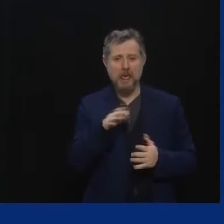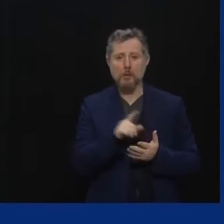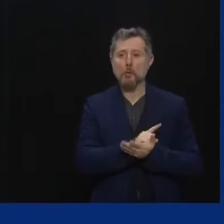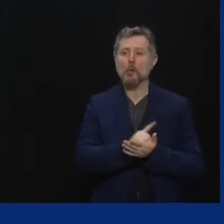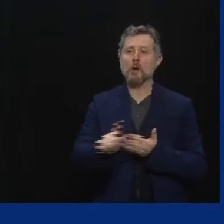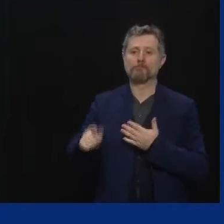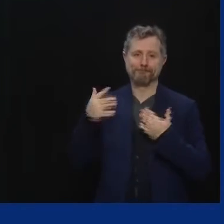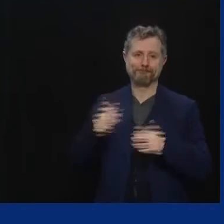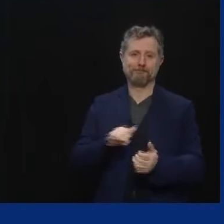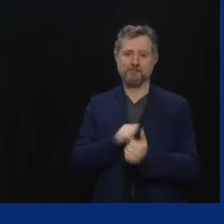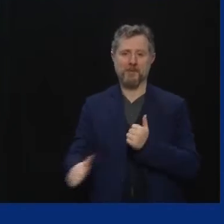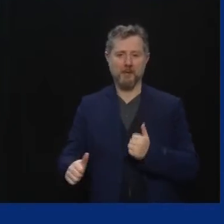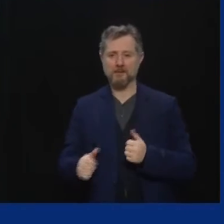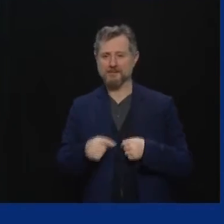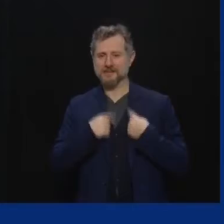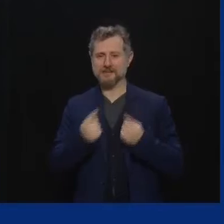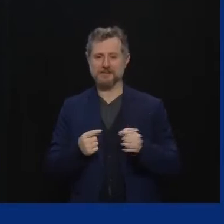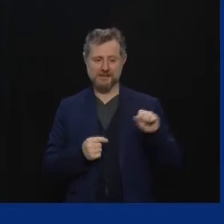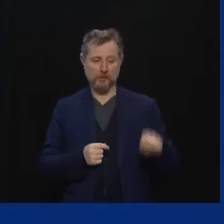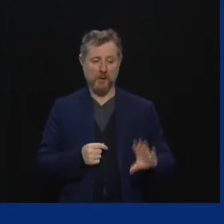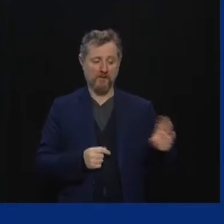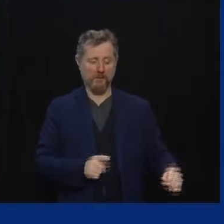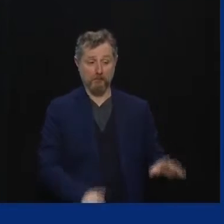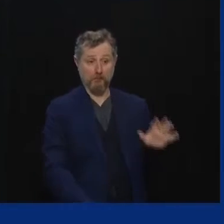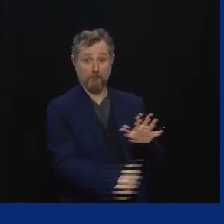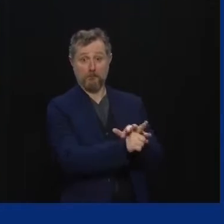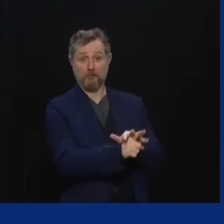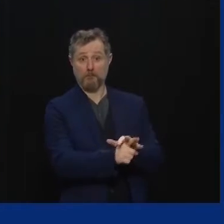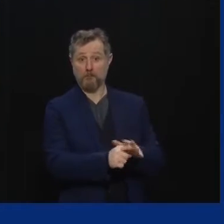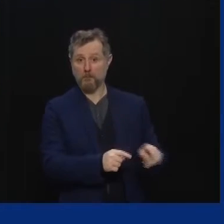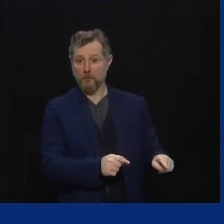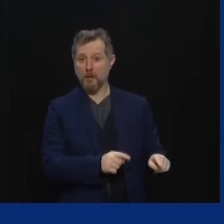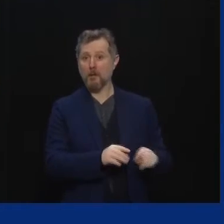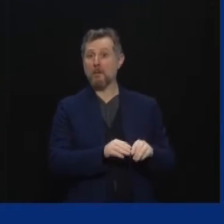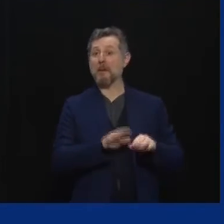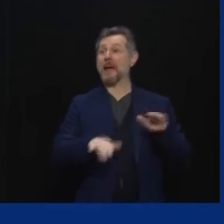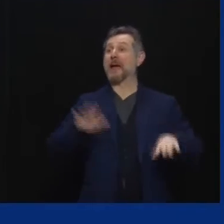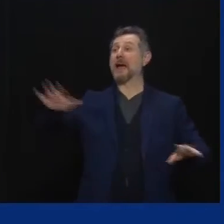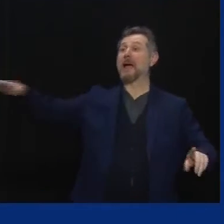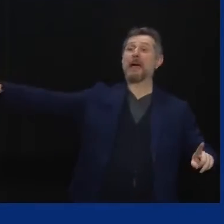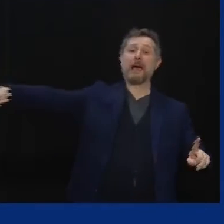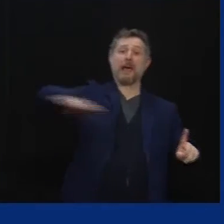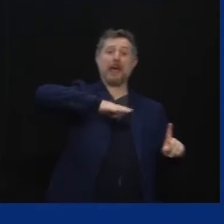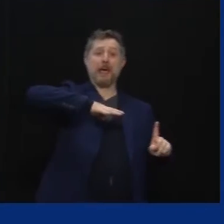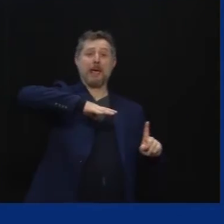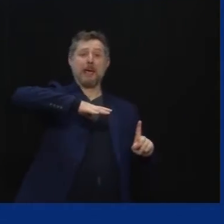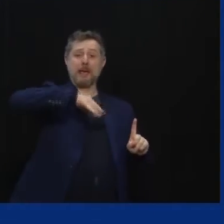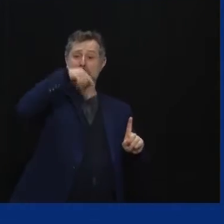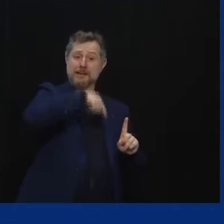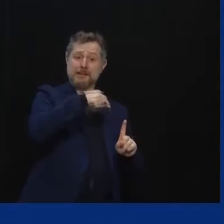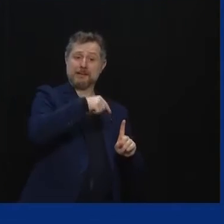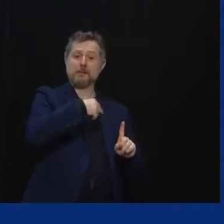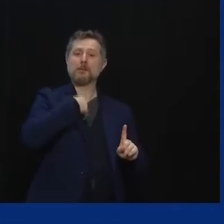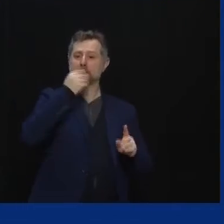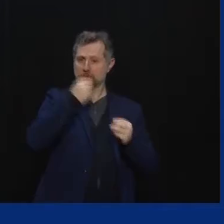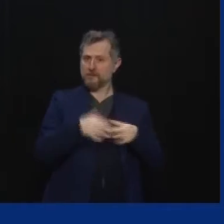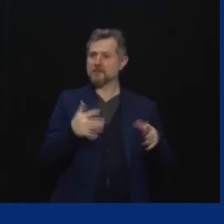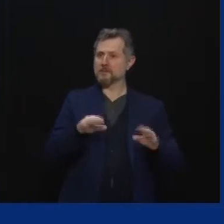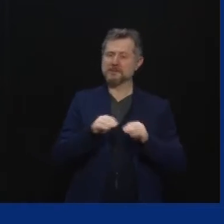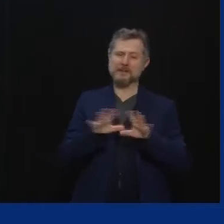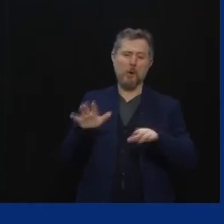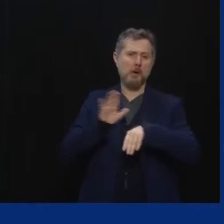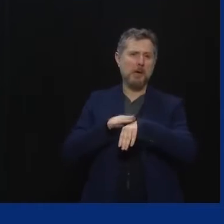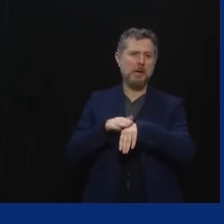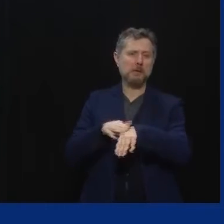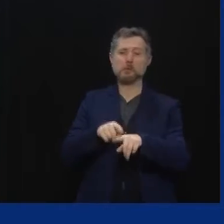both talked about and sounded the alarm about this variant. It does seem to be highly contagious in South Africa. There's been